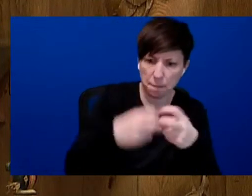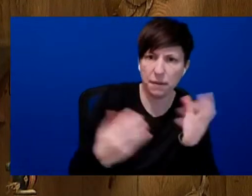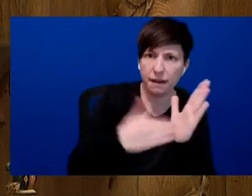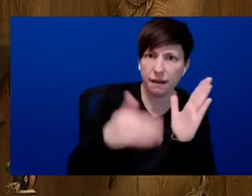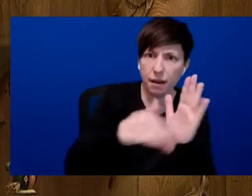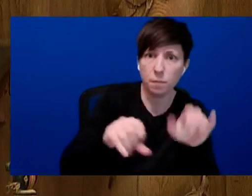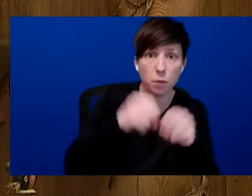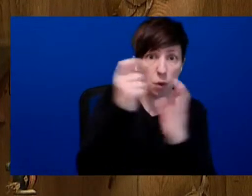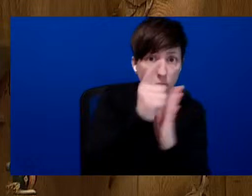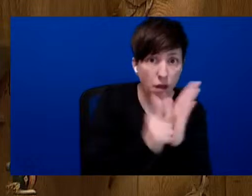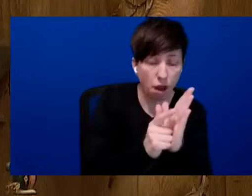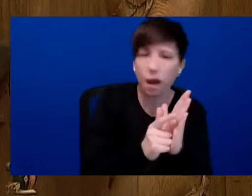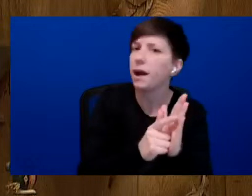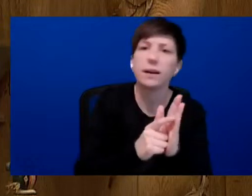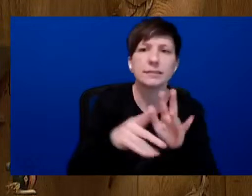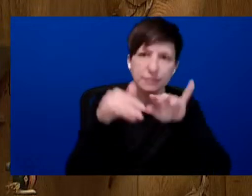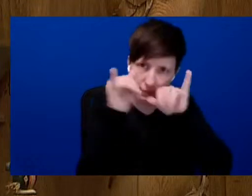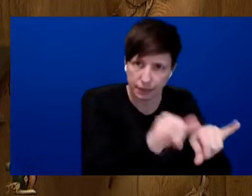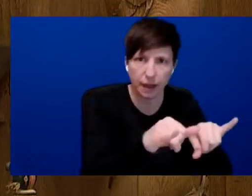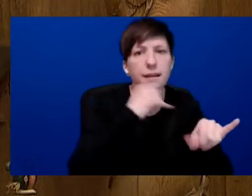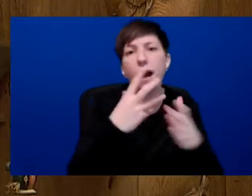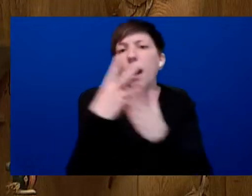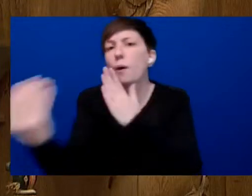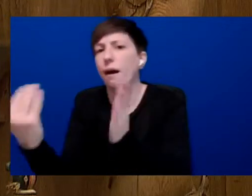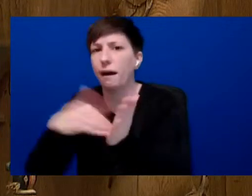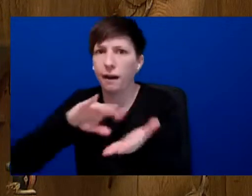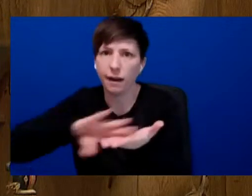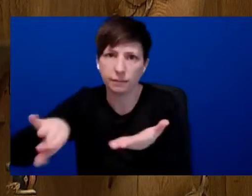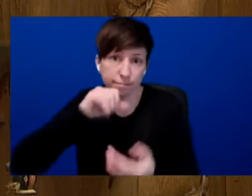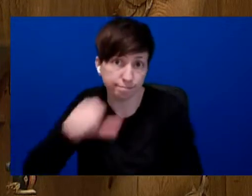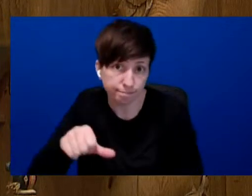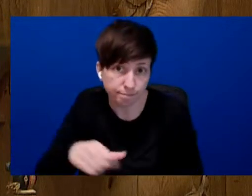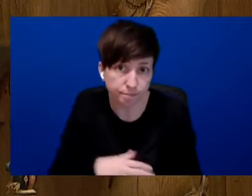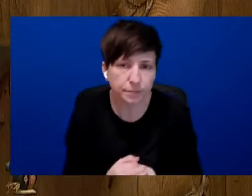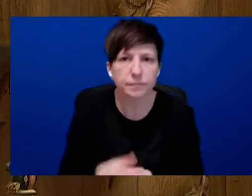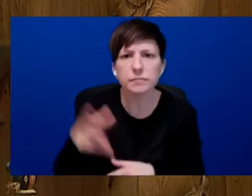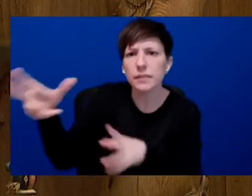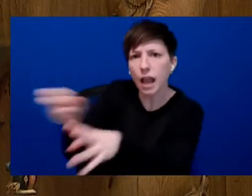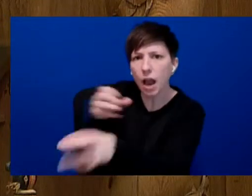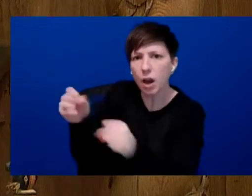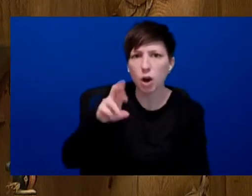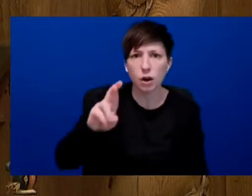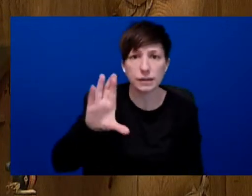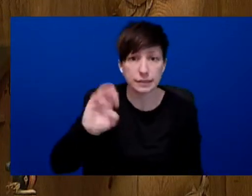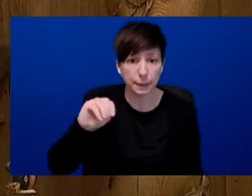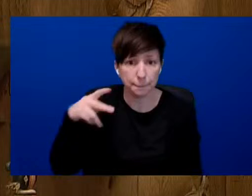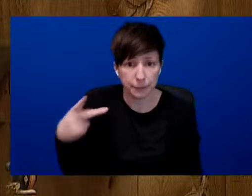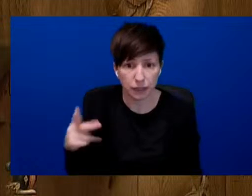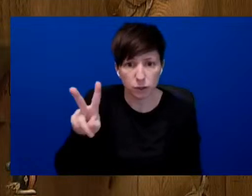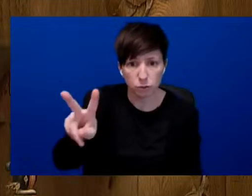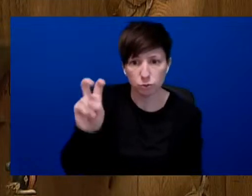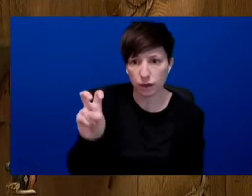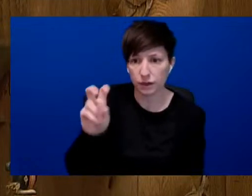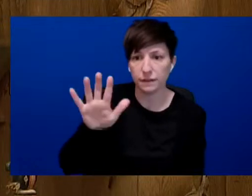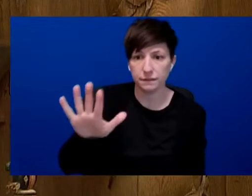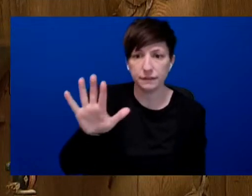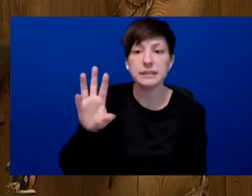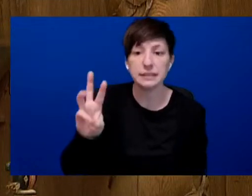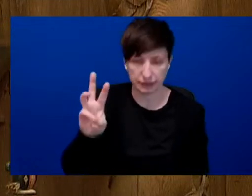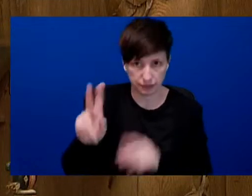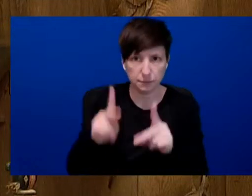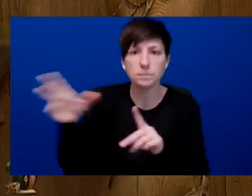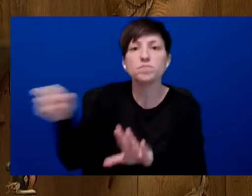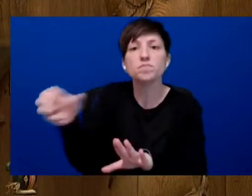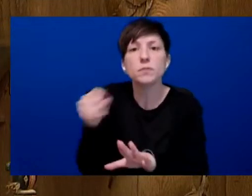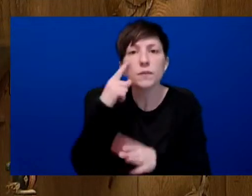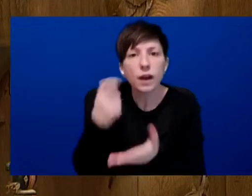256 new RCMP police officers are being hired to help bolster specialized units and rural police forces. In